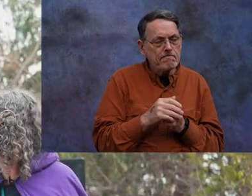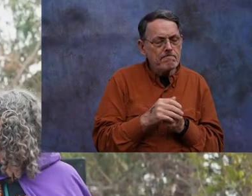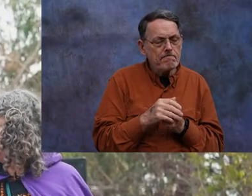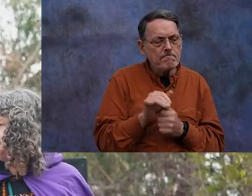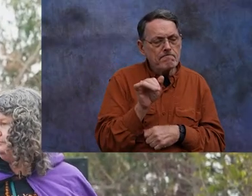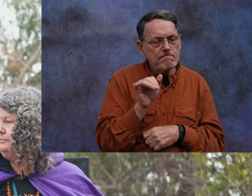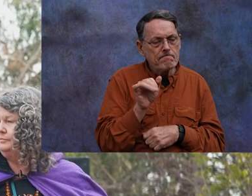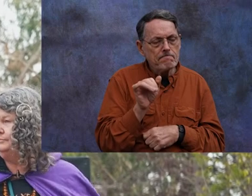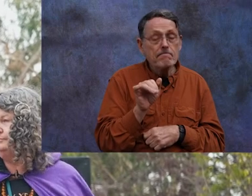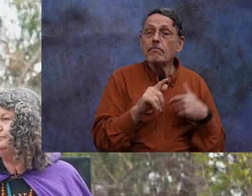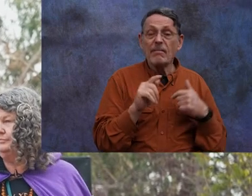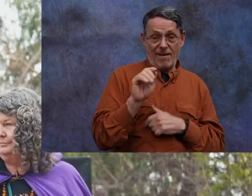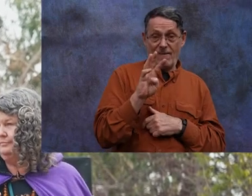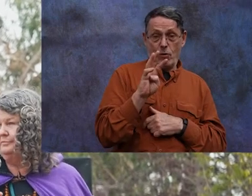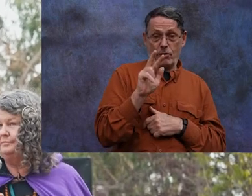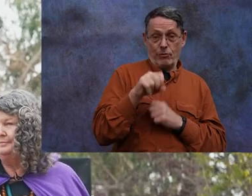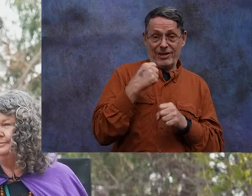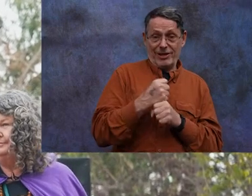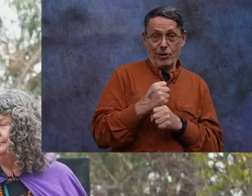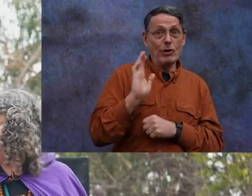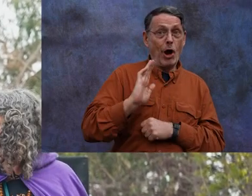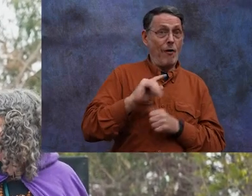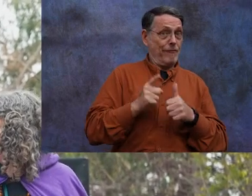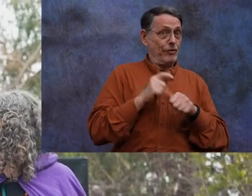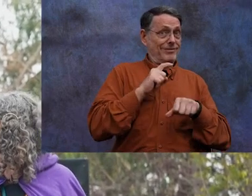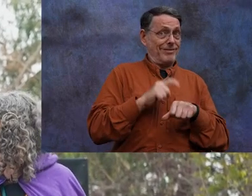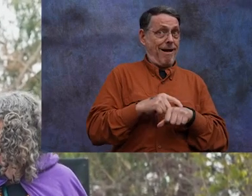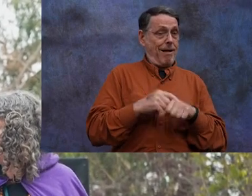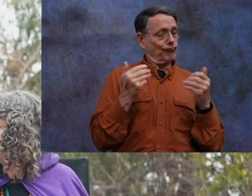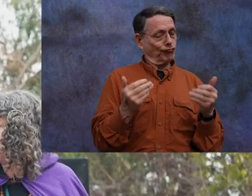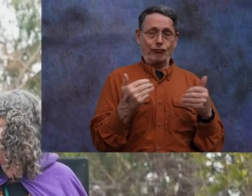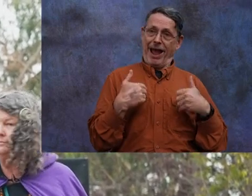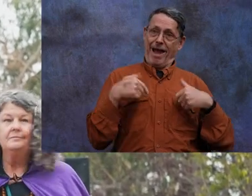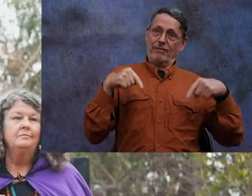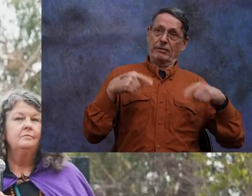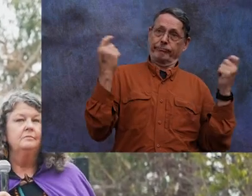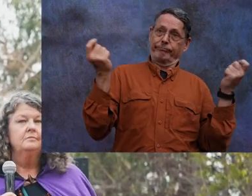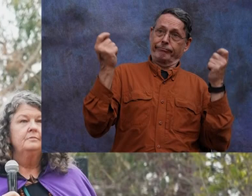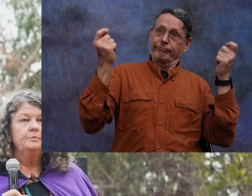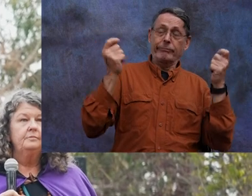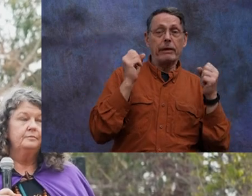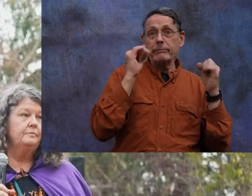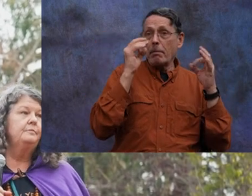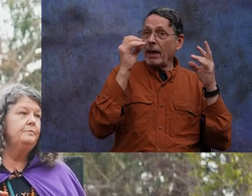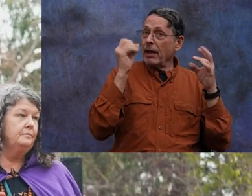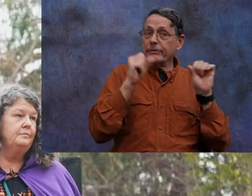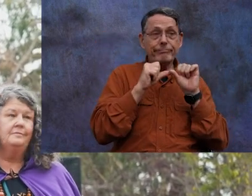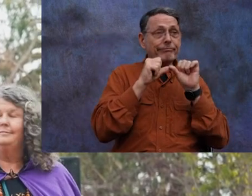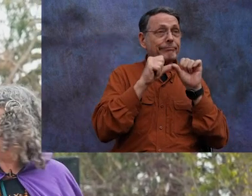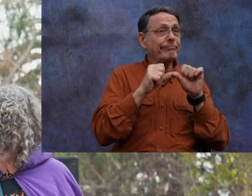yeah, 43 years ago, we did this ritual for the first time. And it's kind of amazing to me that